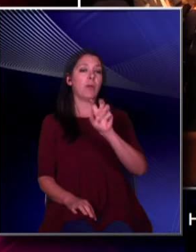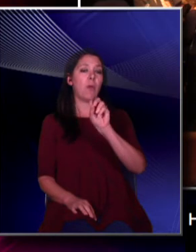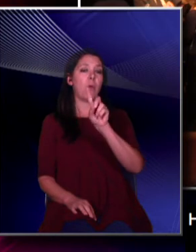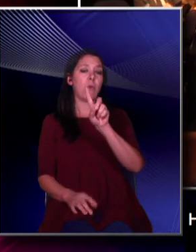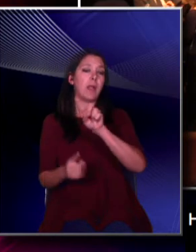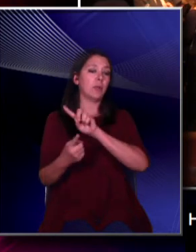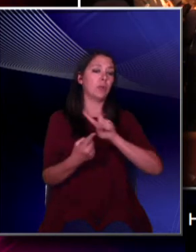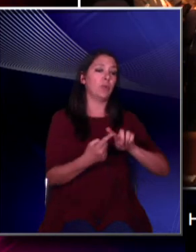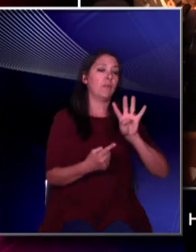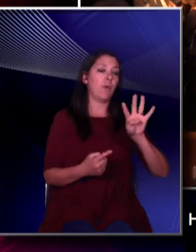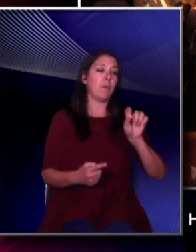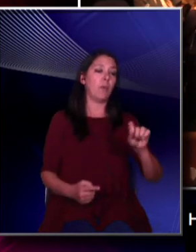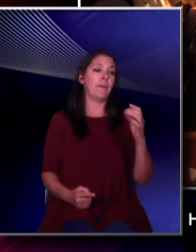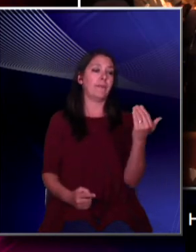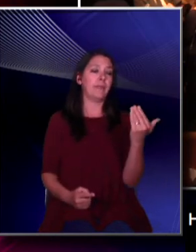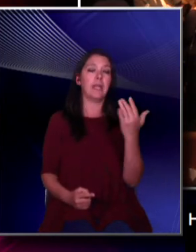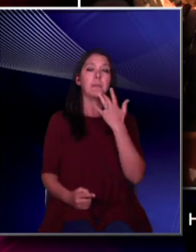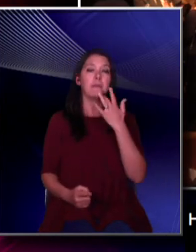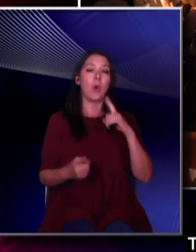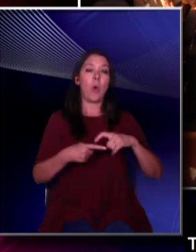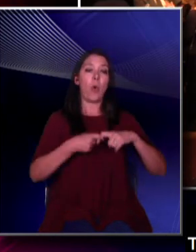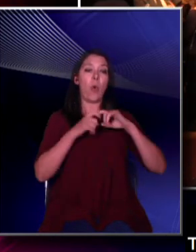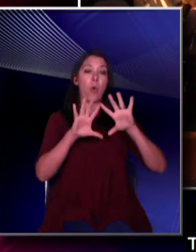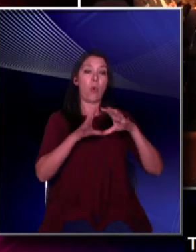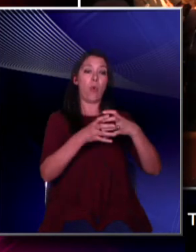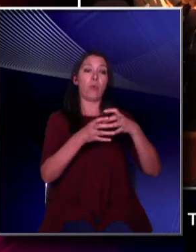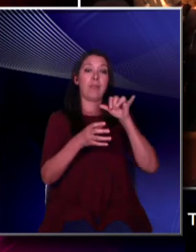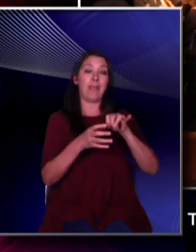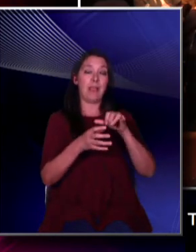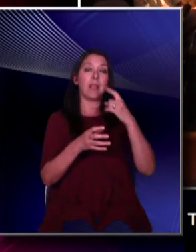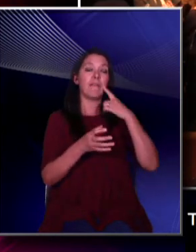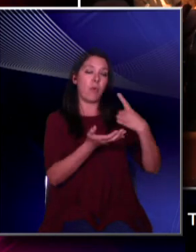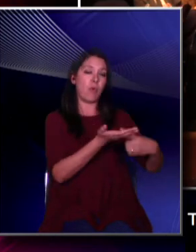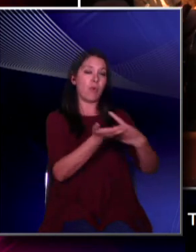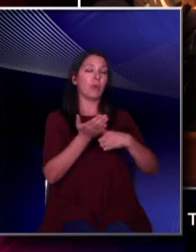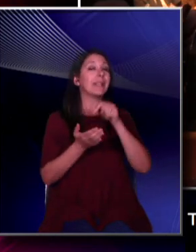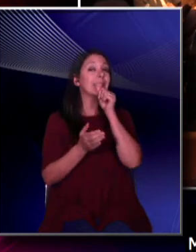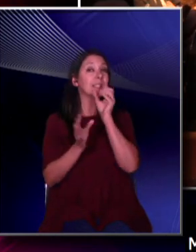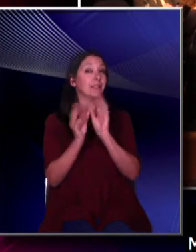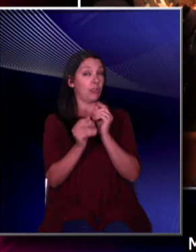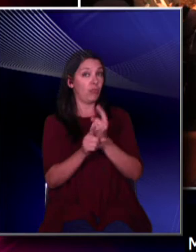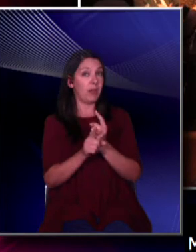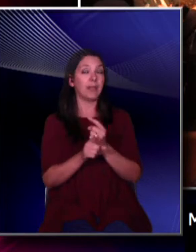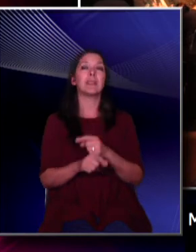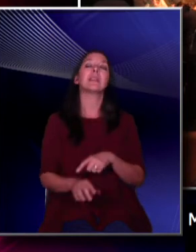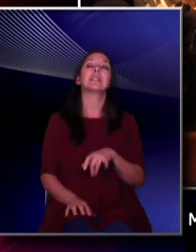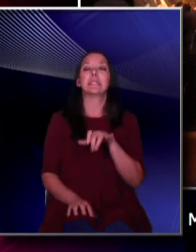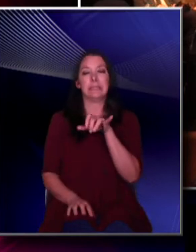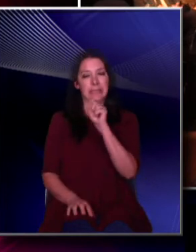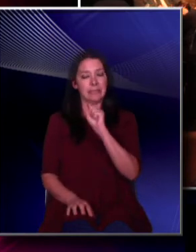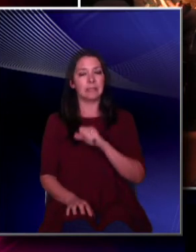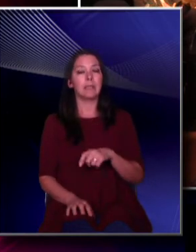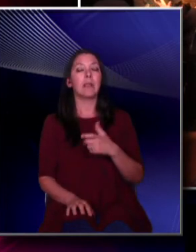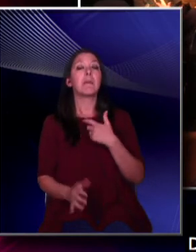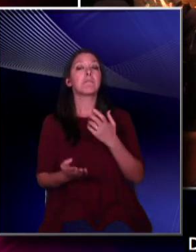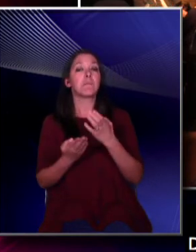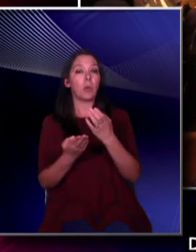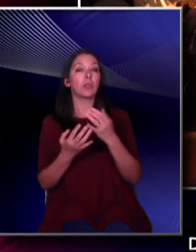through 4.15 to go into executive session. Is that a motion? Yes. Okay, I have a motion. Do I have a